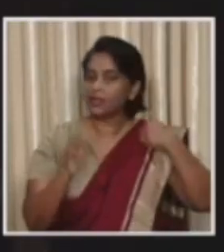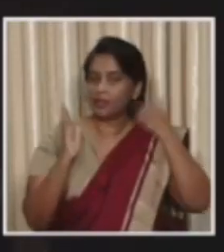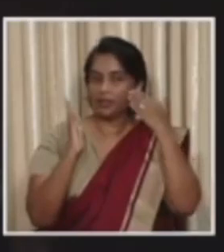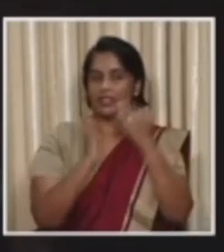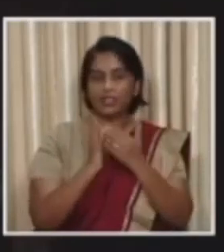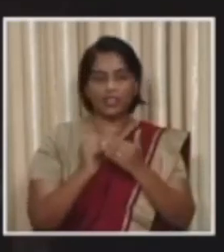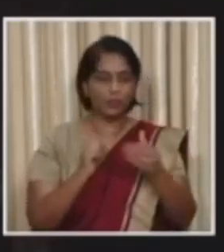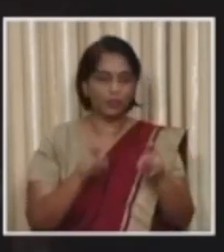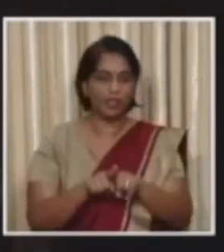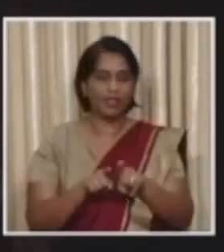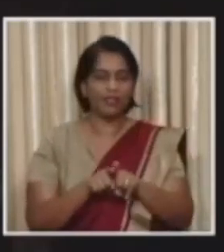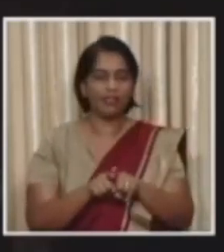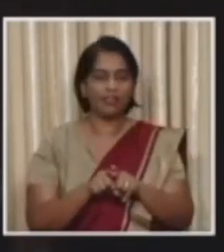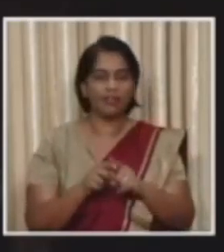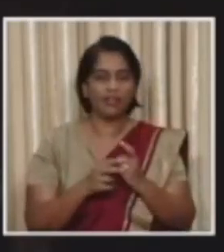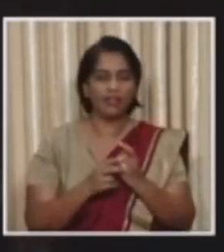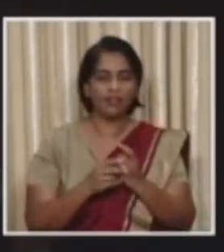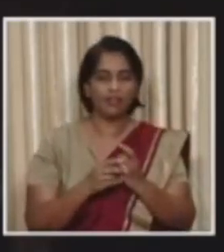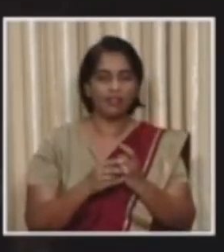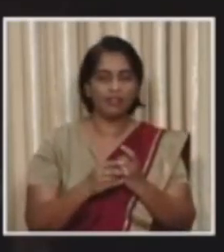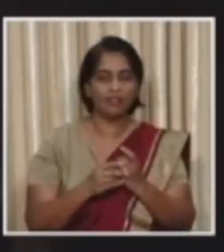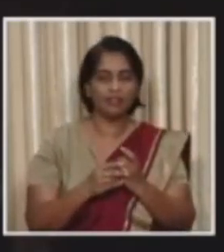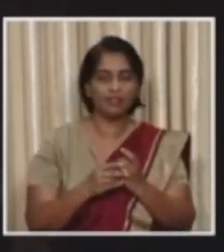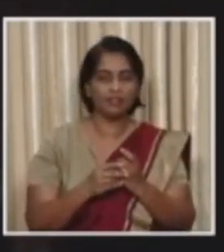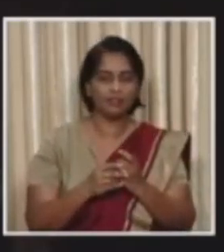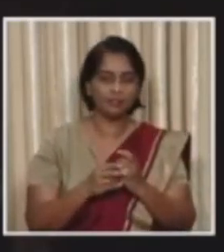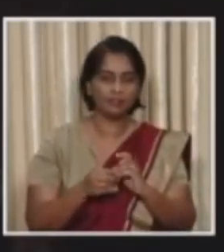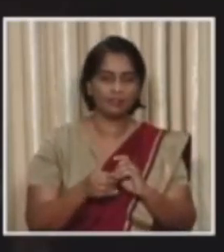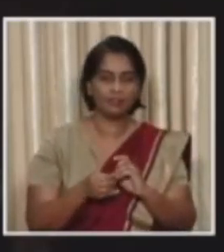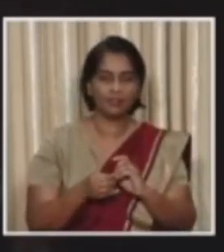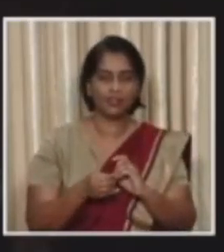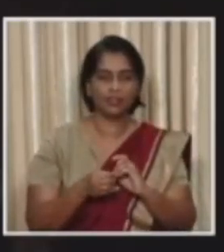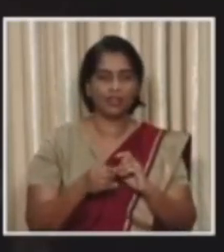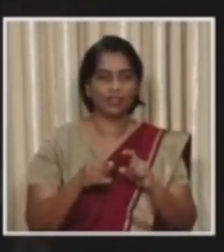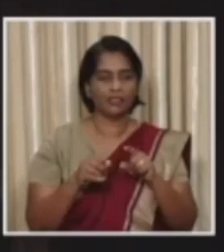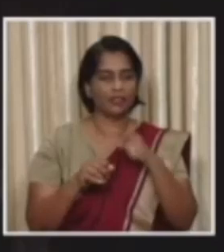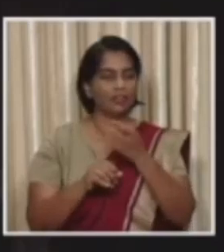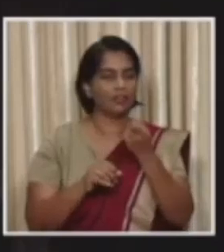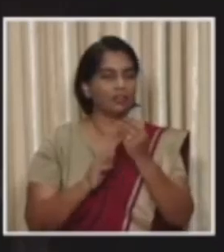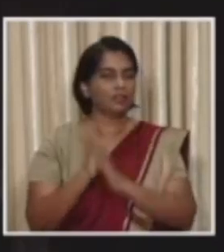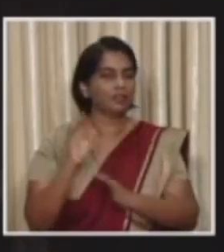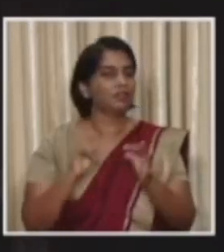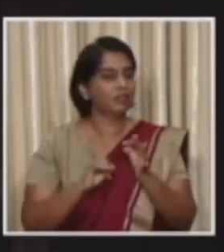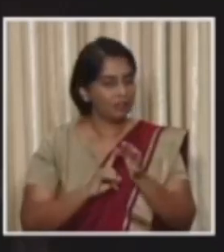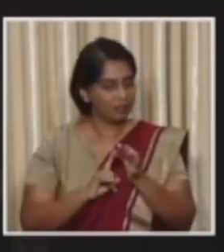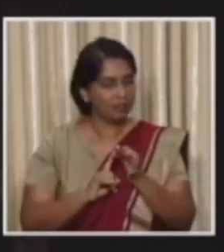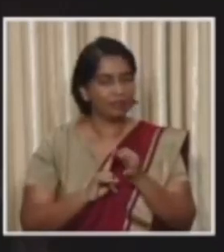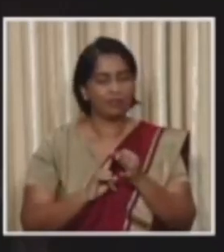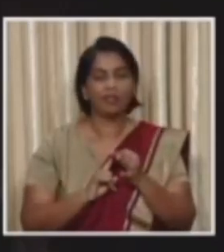had this country, we had finance ministers, we had secretaries who